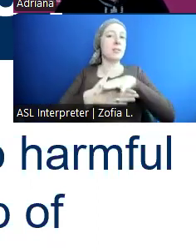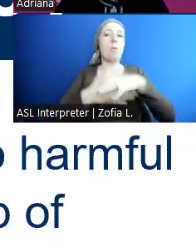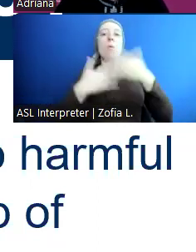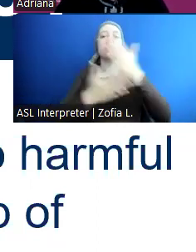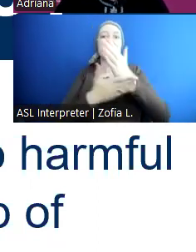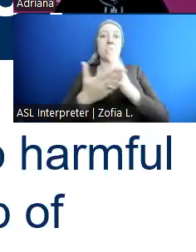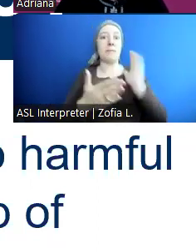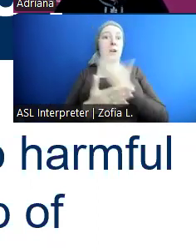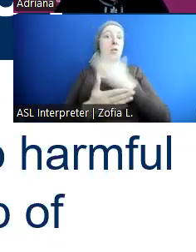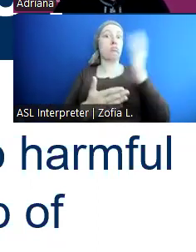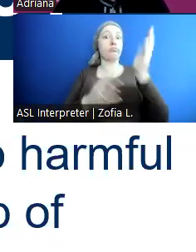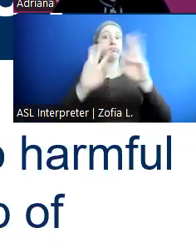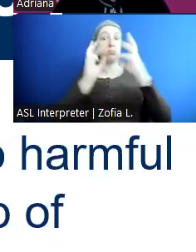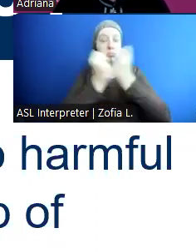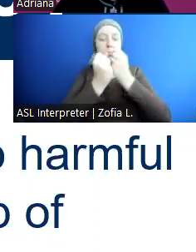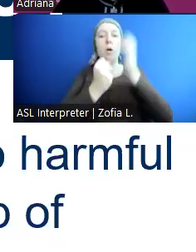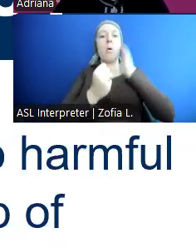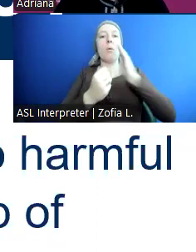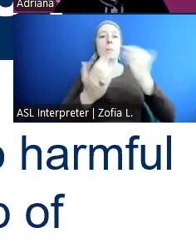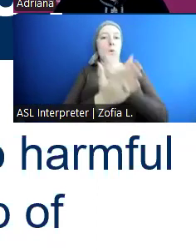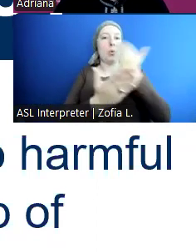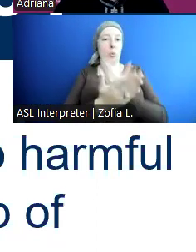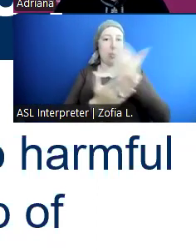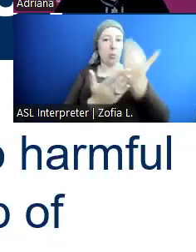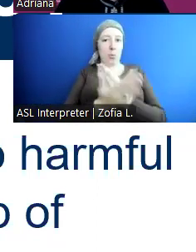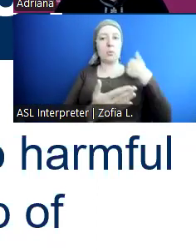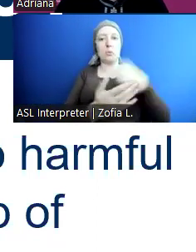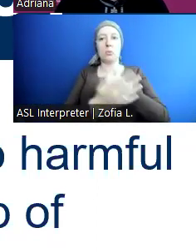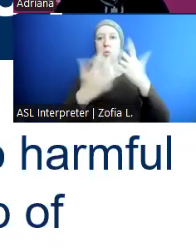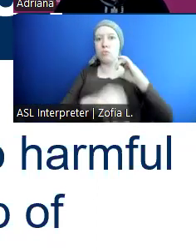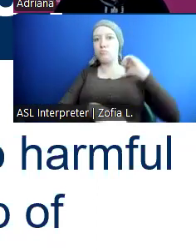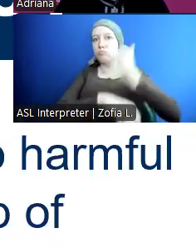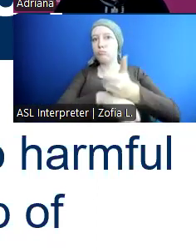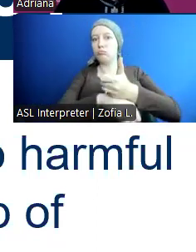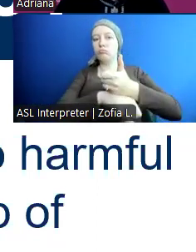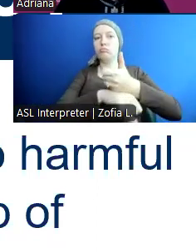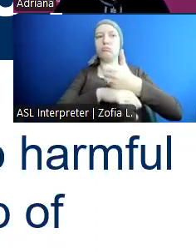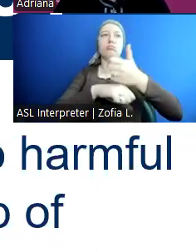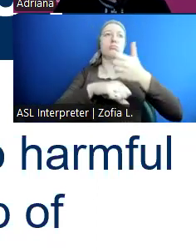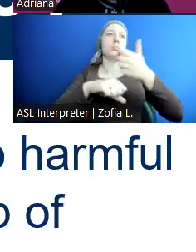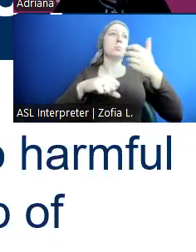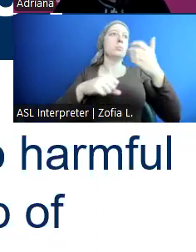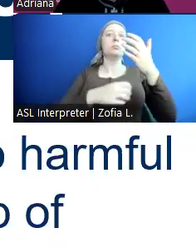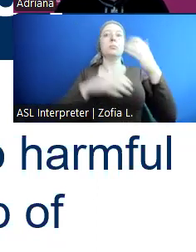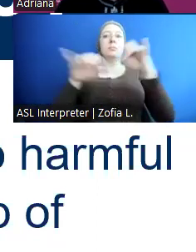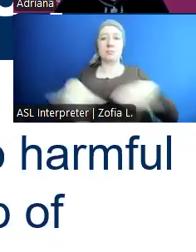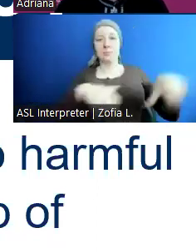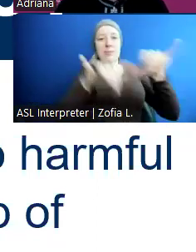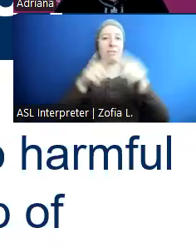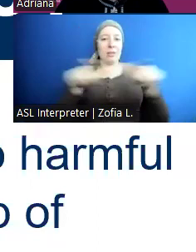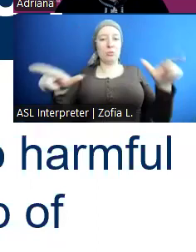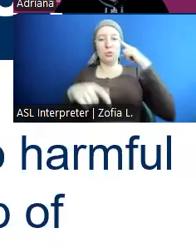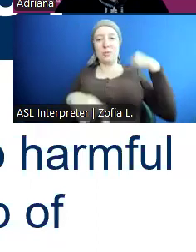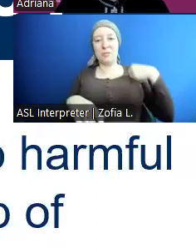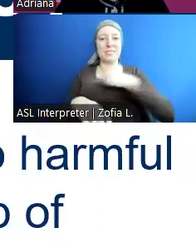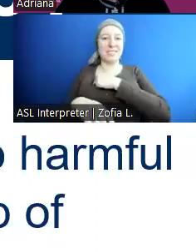be covering, it will be relatively new. So we wanted to create a some common language for us